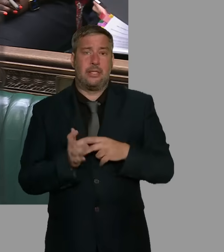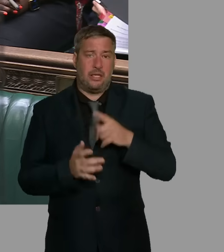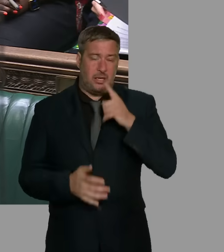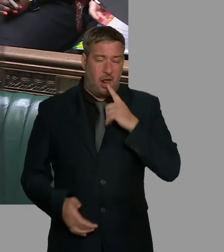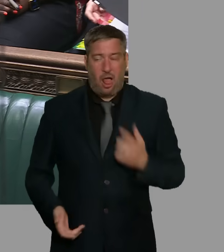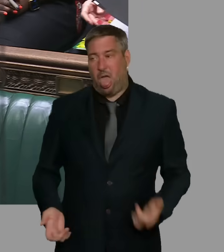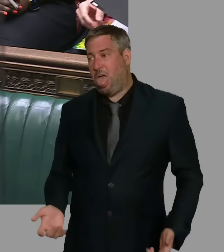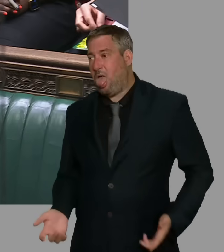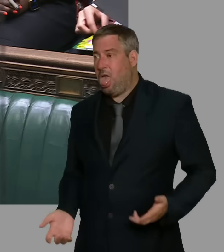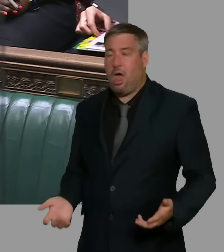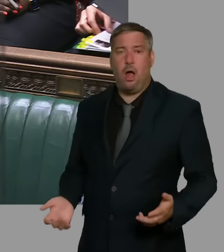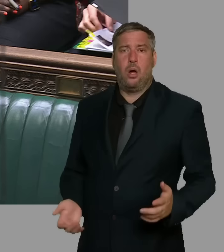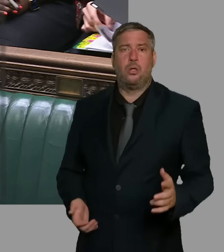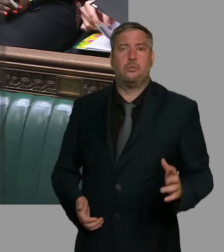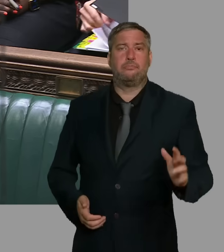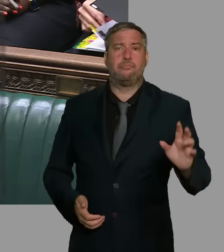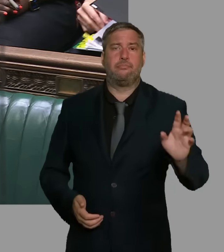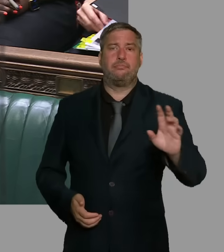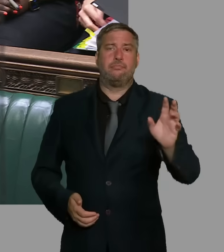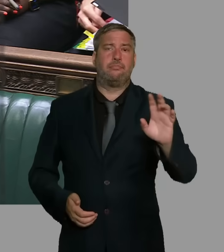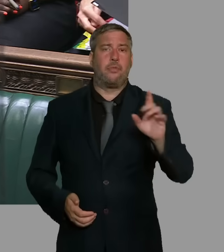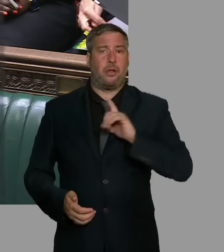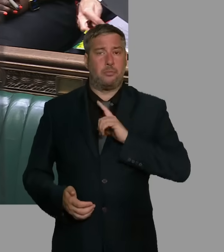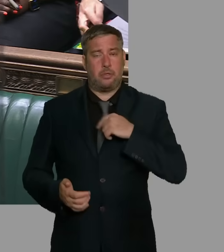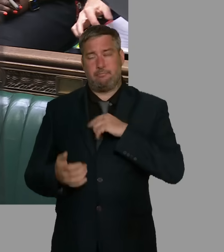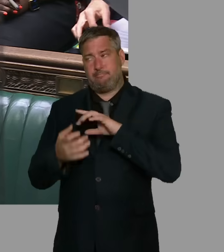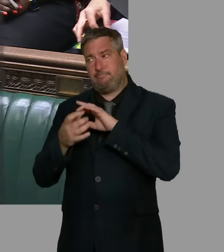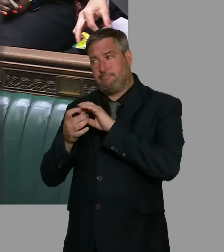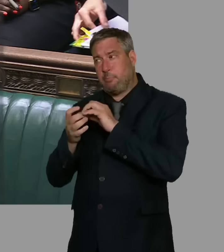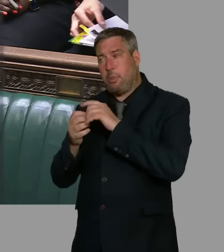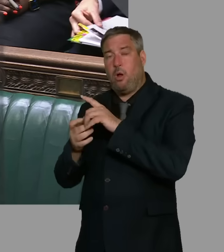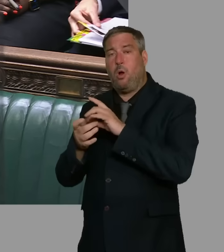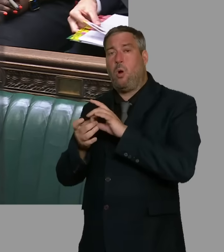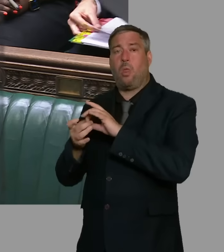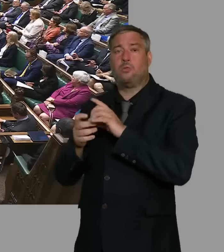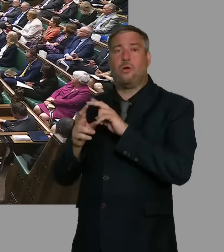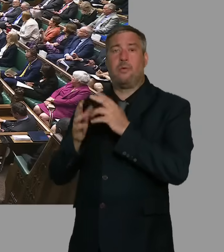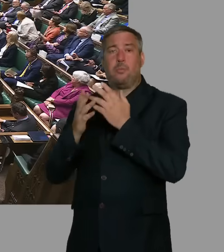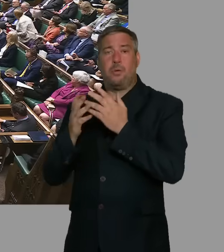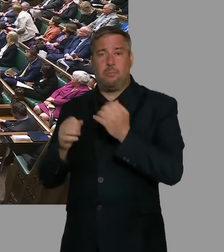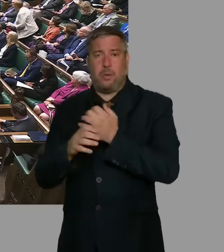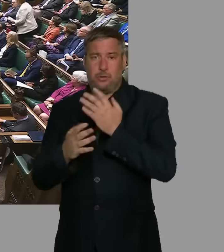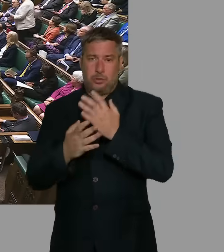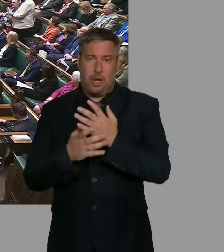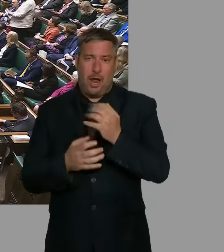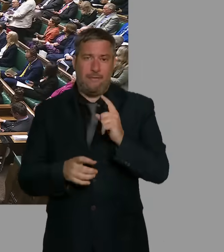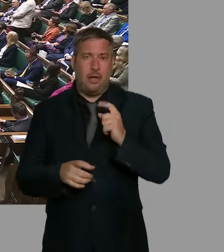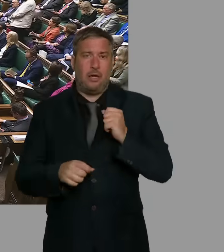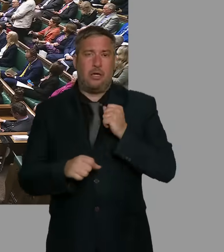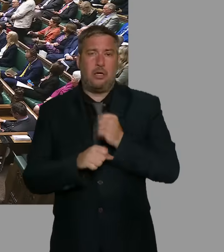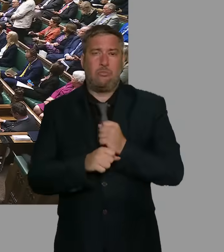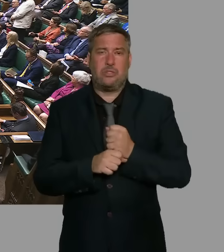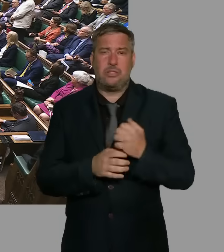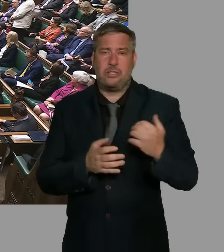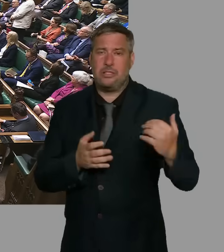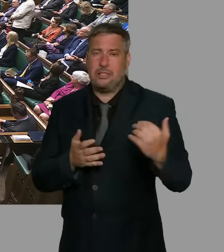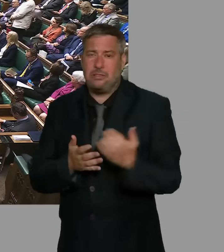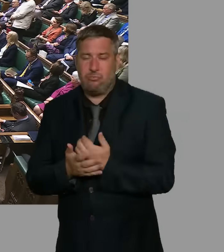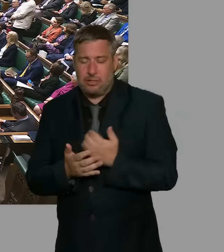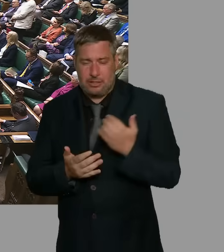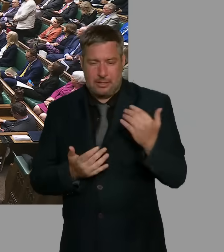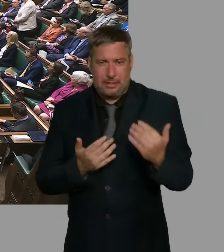in recent weeks. We must continue to ramp up the pressure on Putin. Terrible. Mr. Speaker.